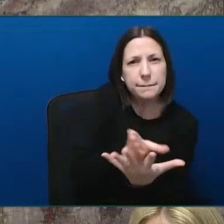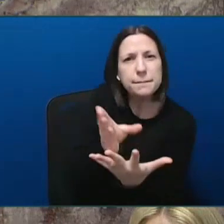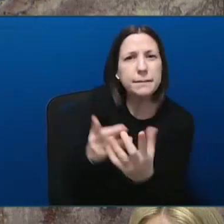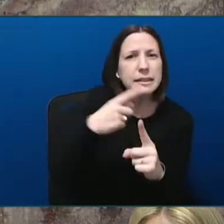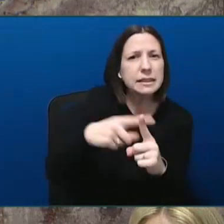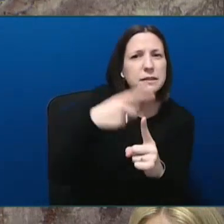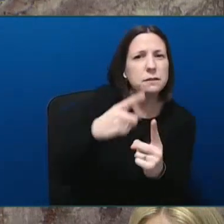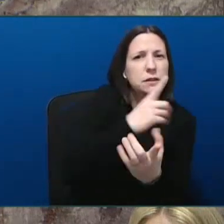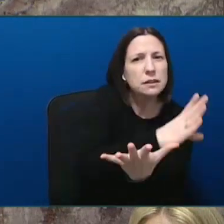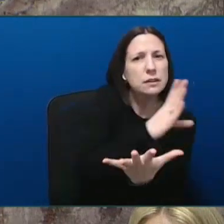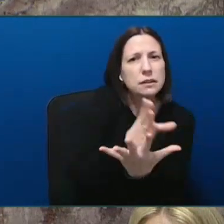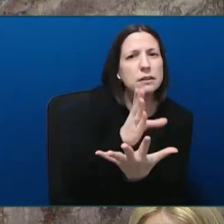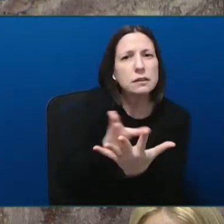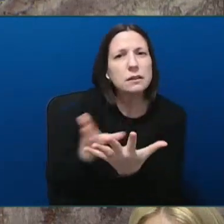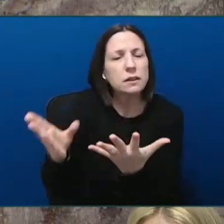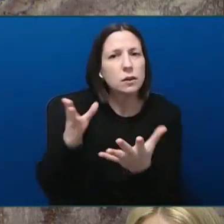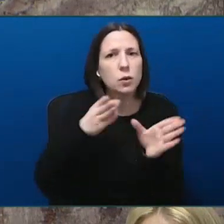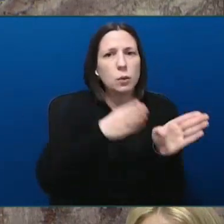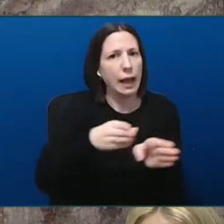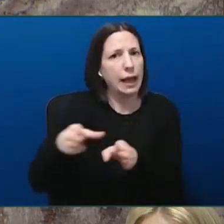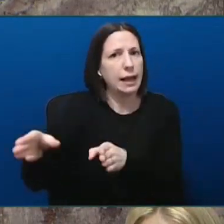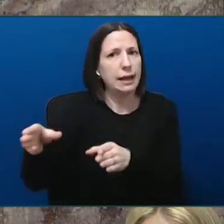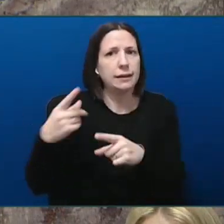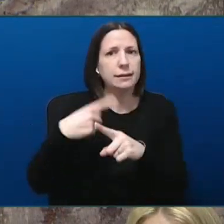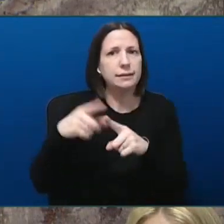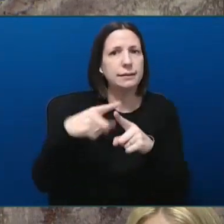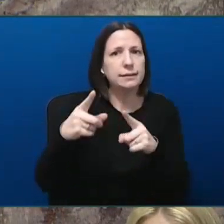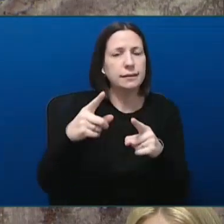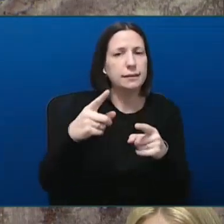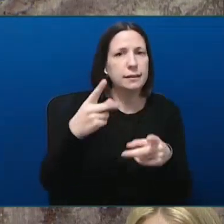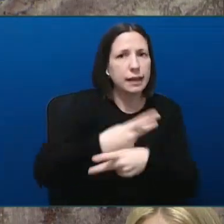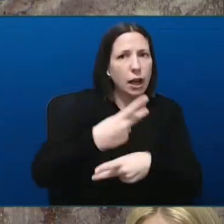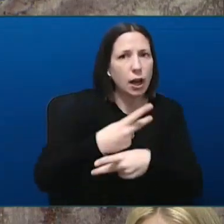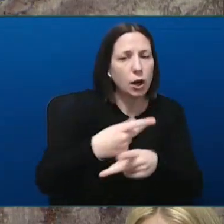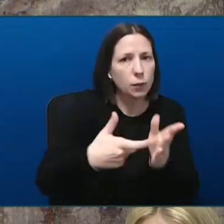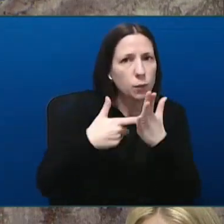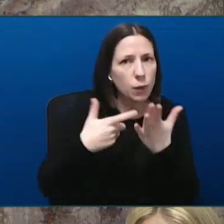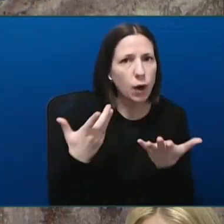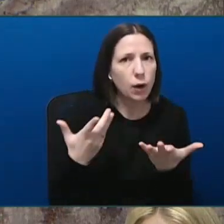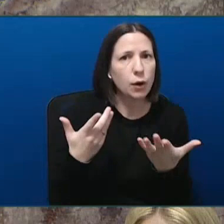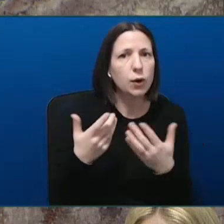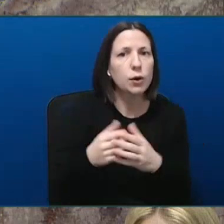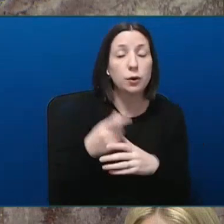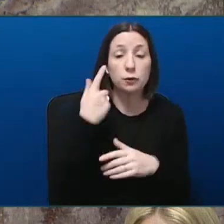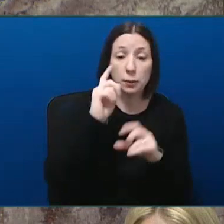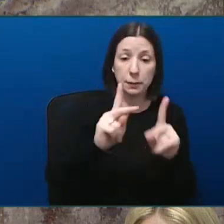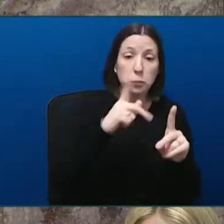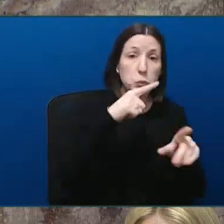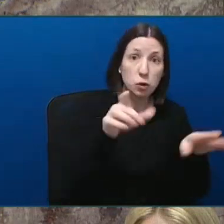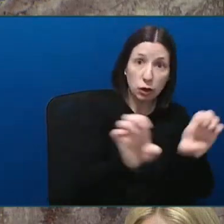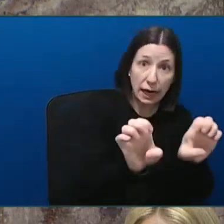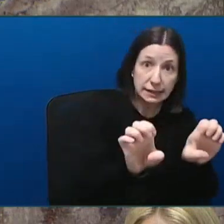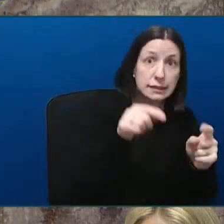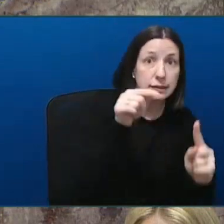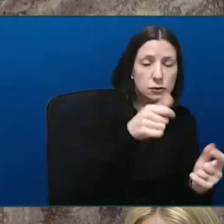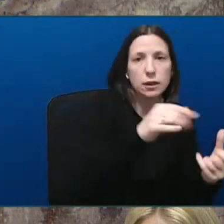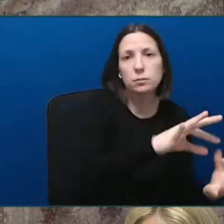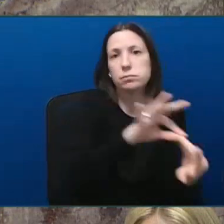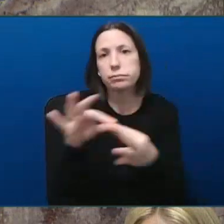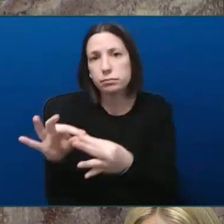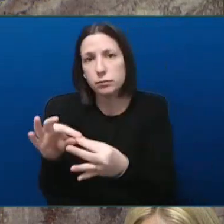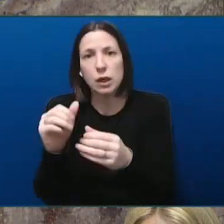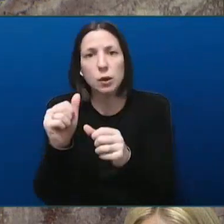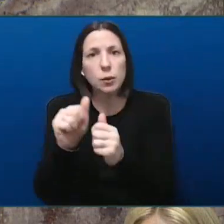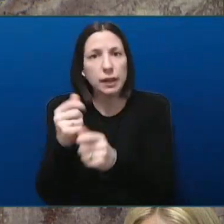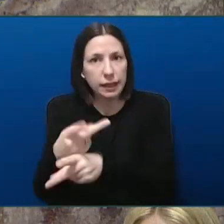continuum of care that's required, from addressing people who are in crisis, trying to connect them with care, working to close